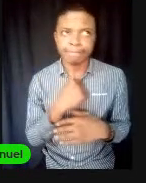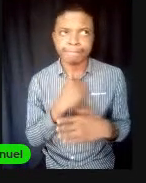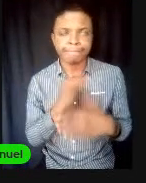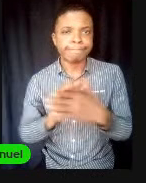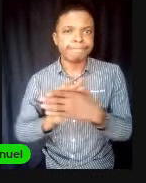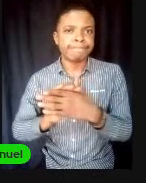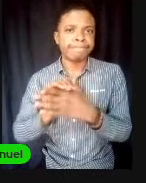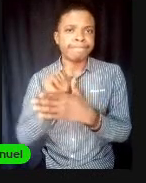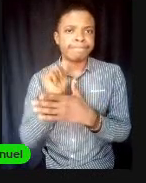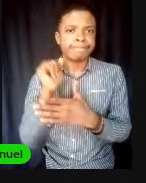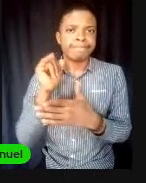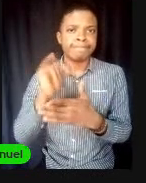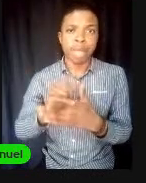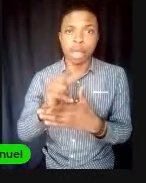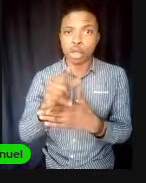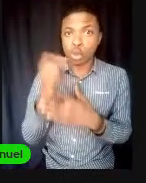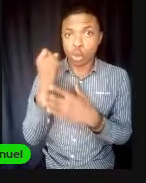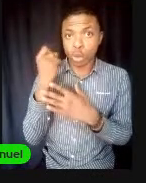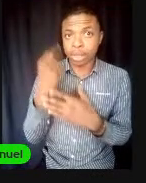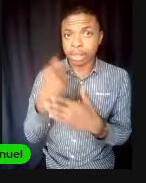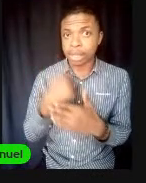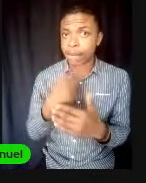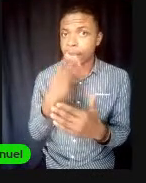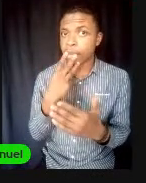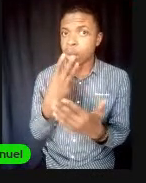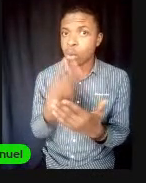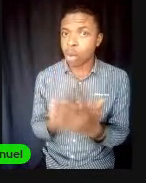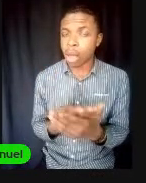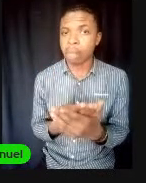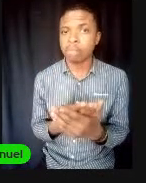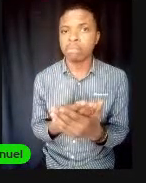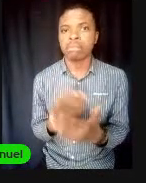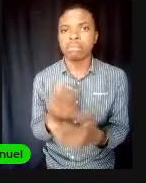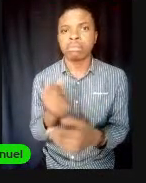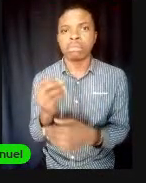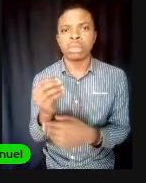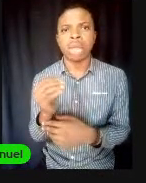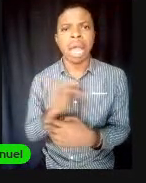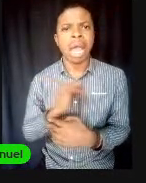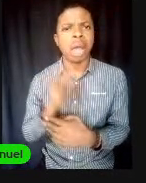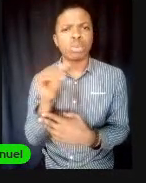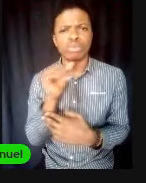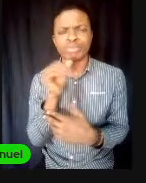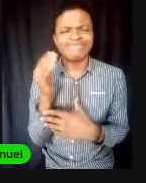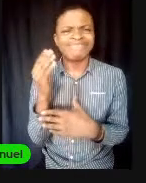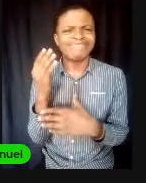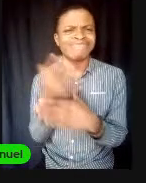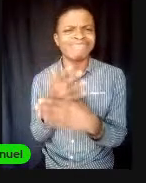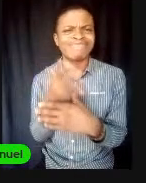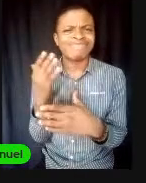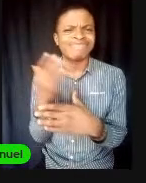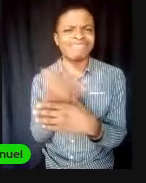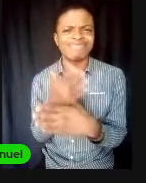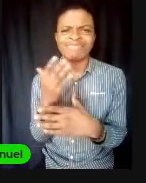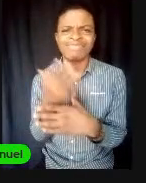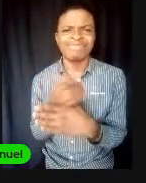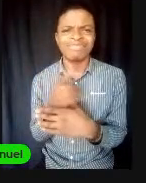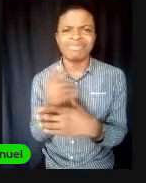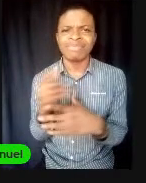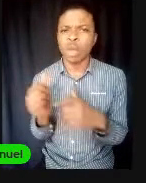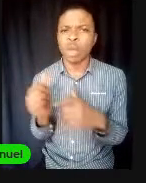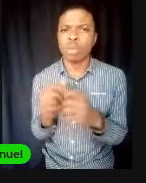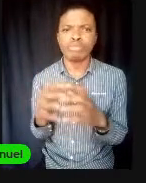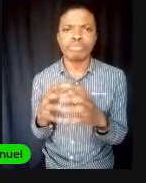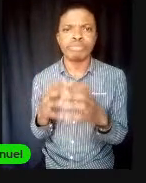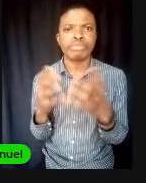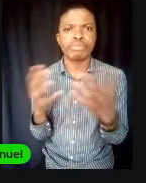Right? I hope you understand. So I won't be bugging you with much details. We are taking it gradually.